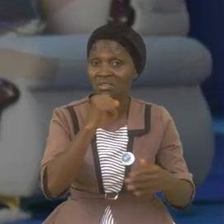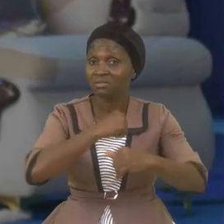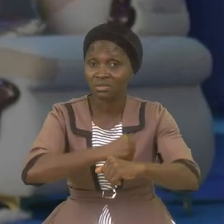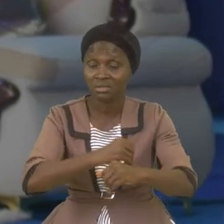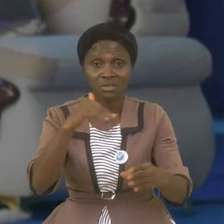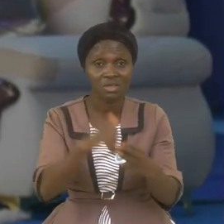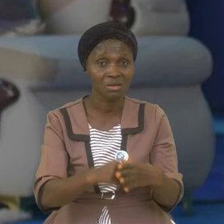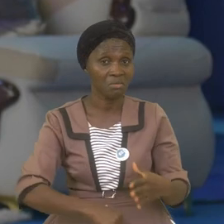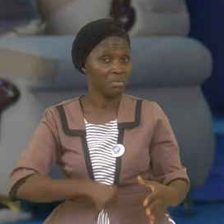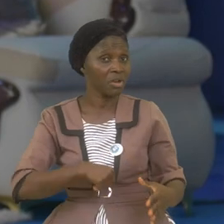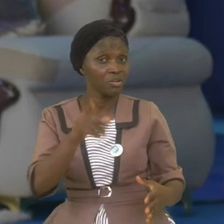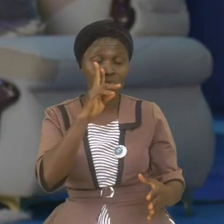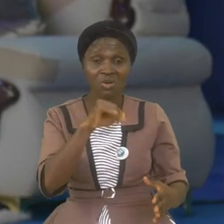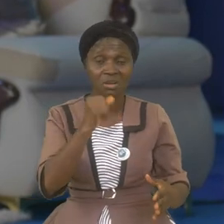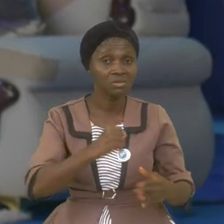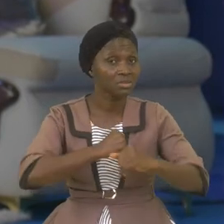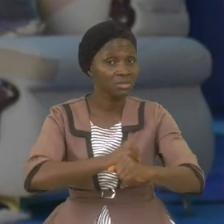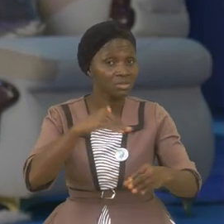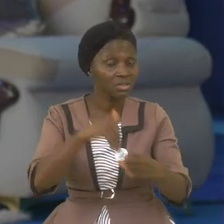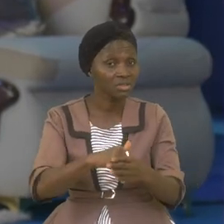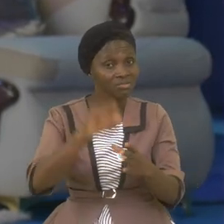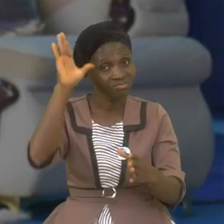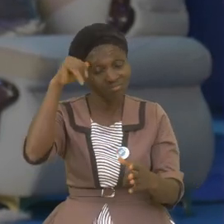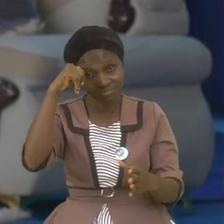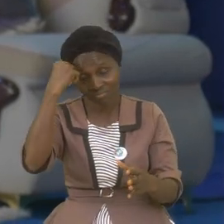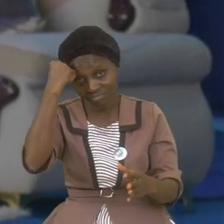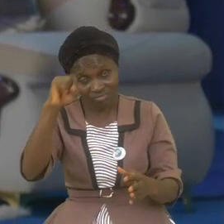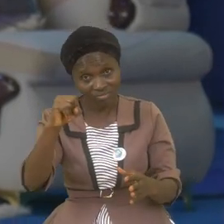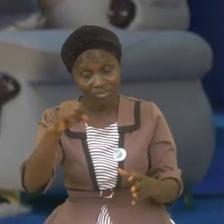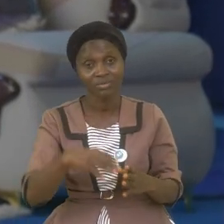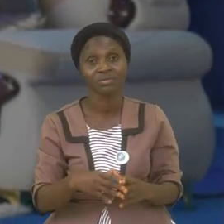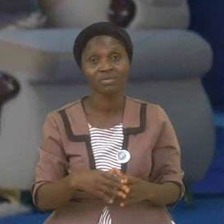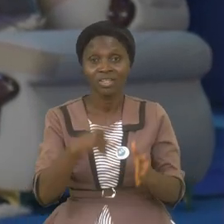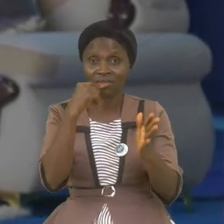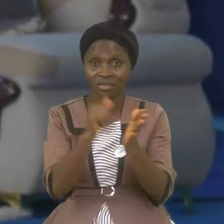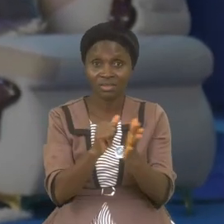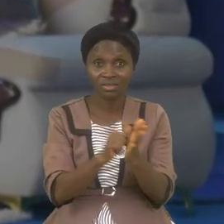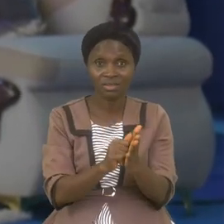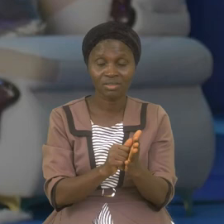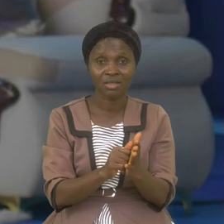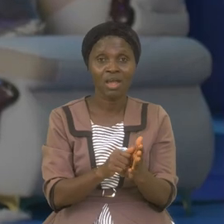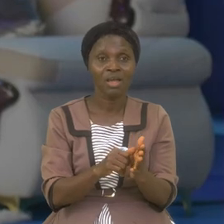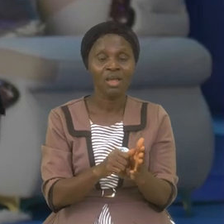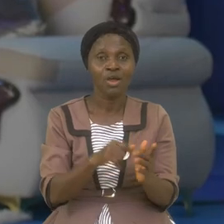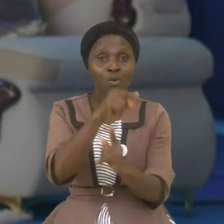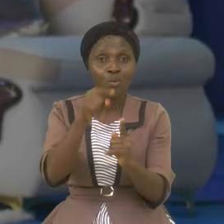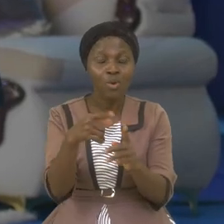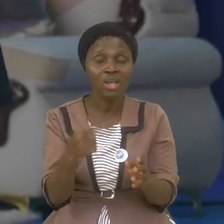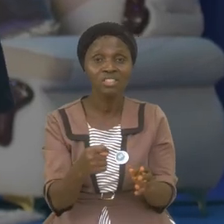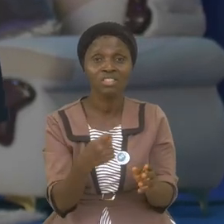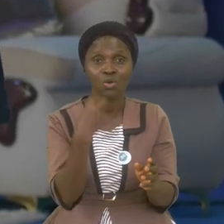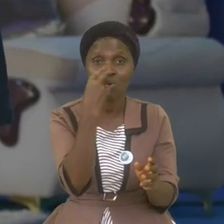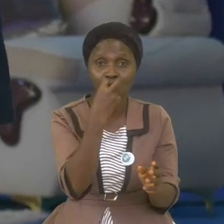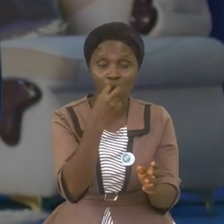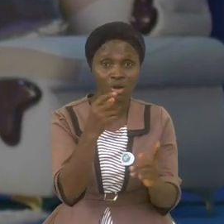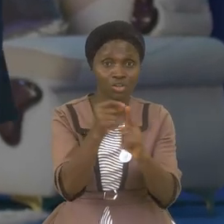secured in haughtiness. And now it says the word, when the word was in the king's mouth, there fell a